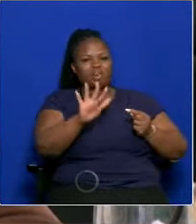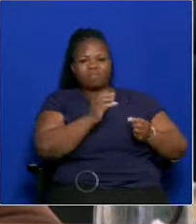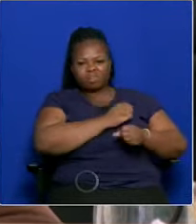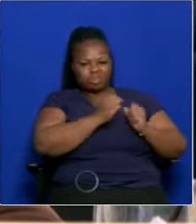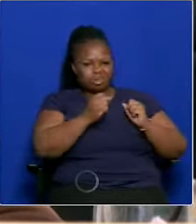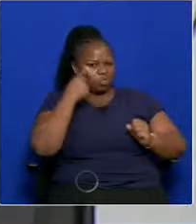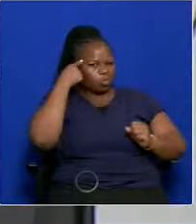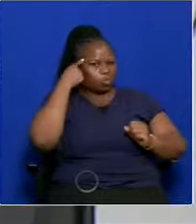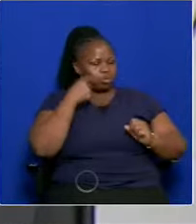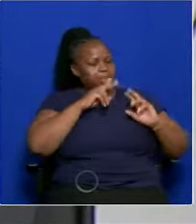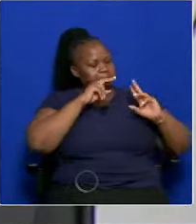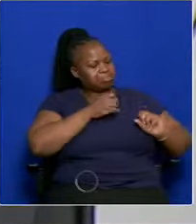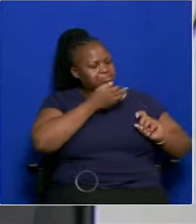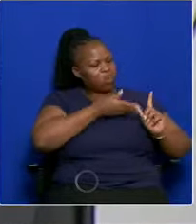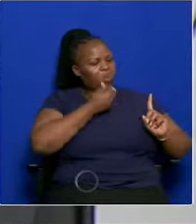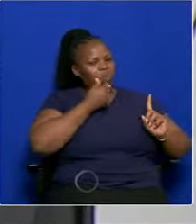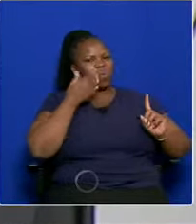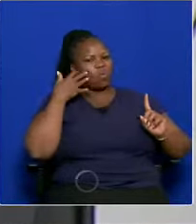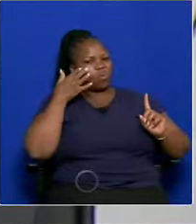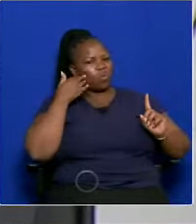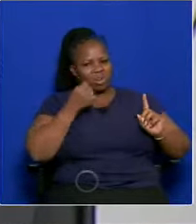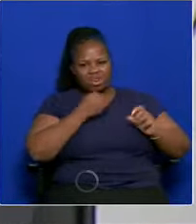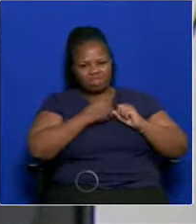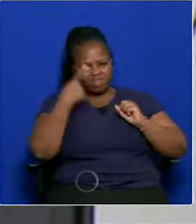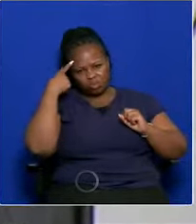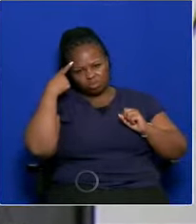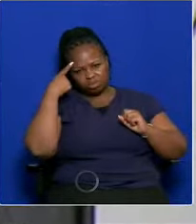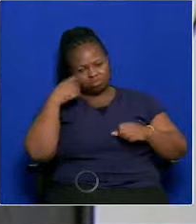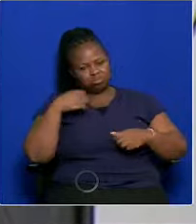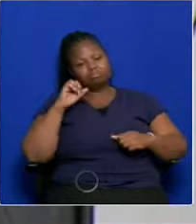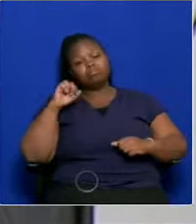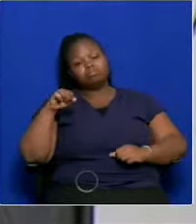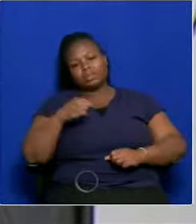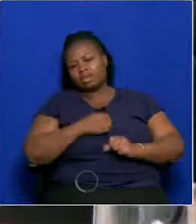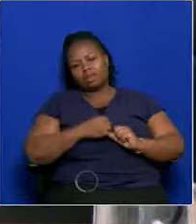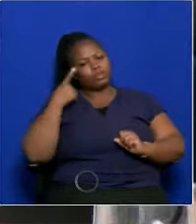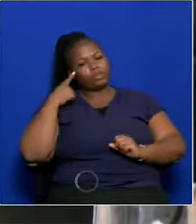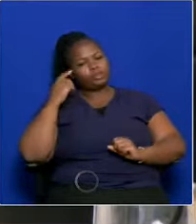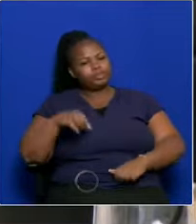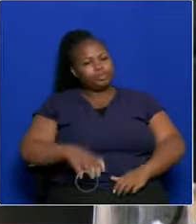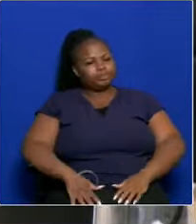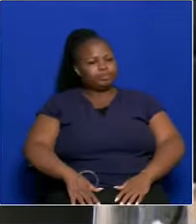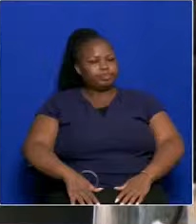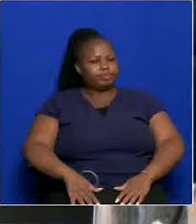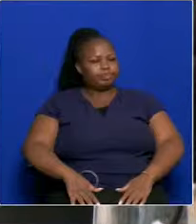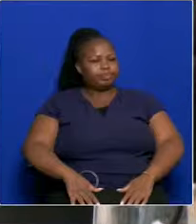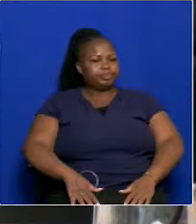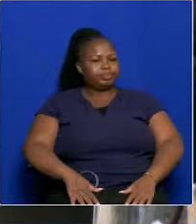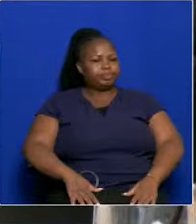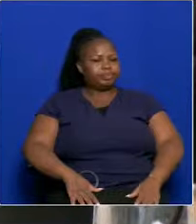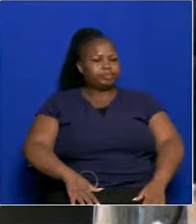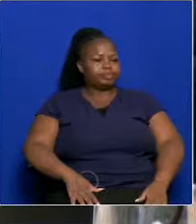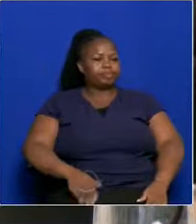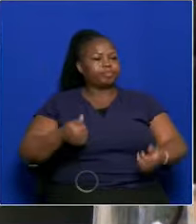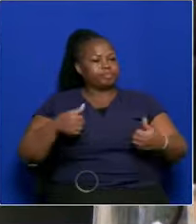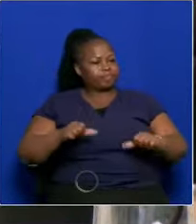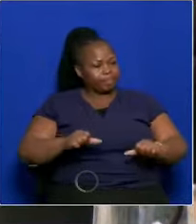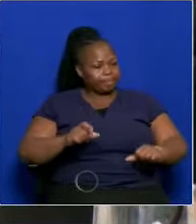check on him. Yes. Thank you, General. You then say